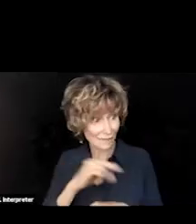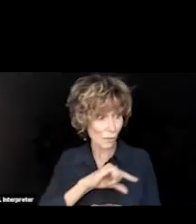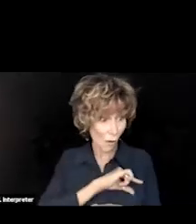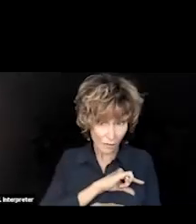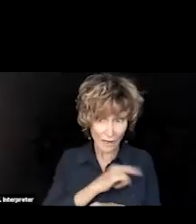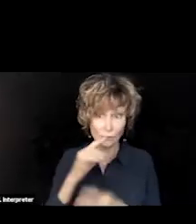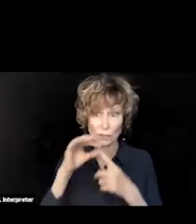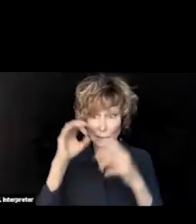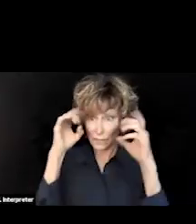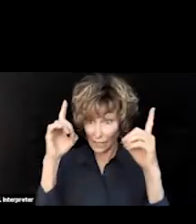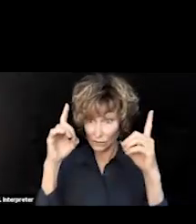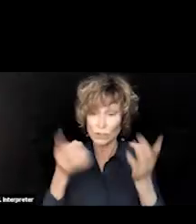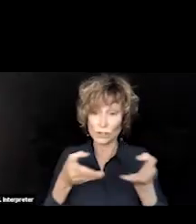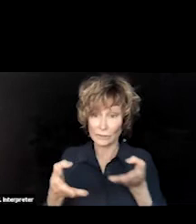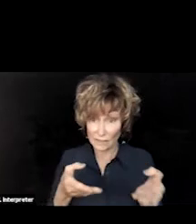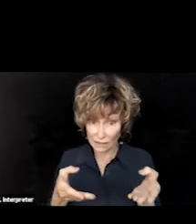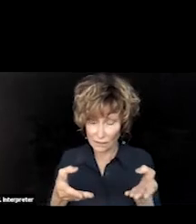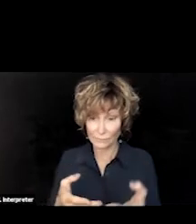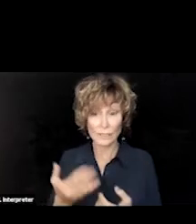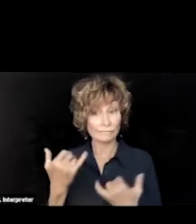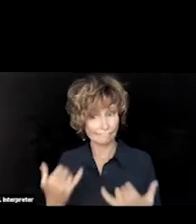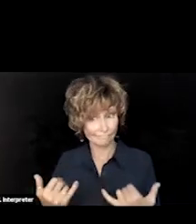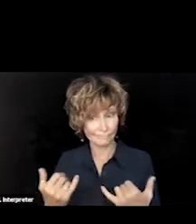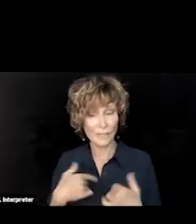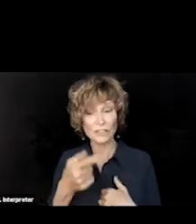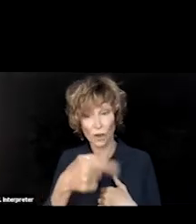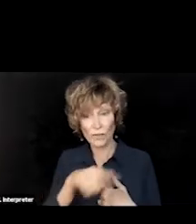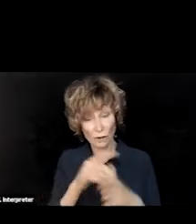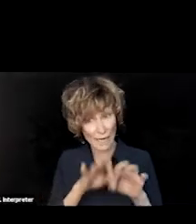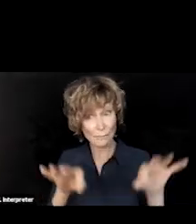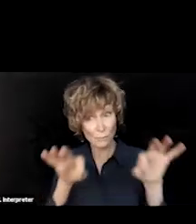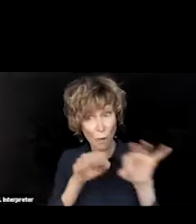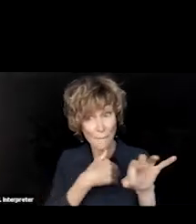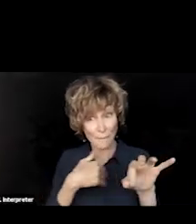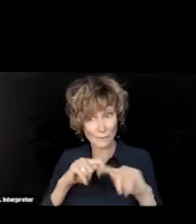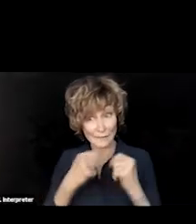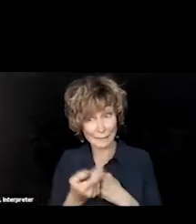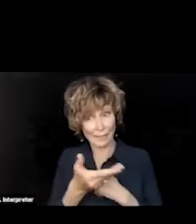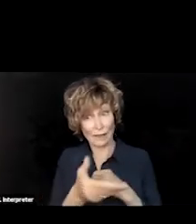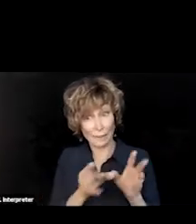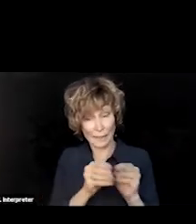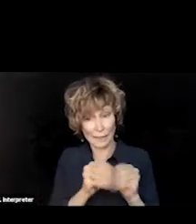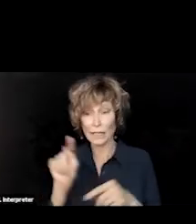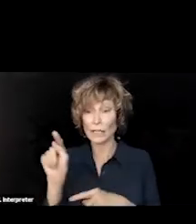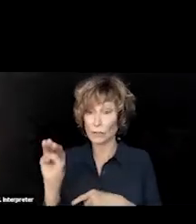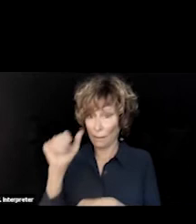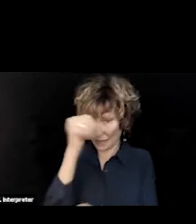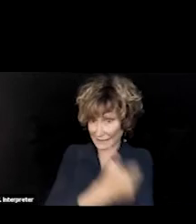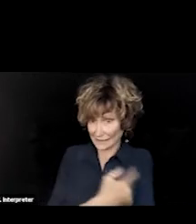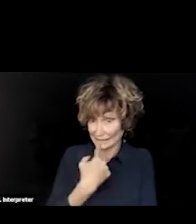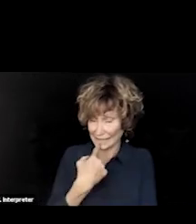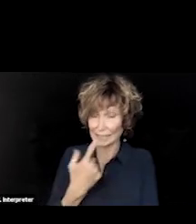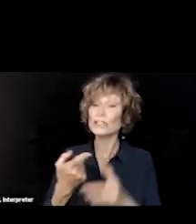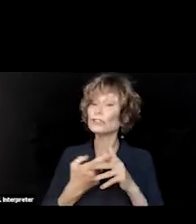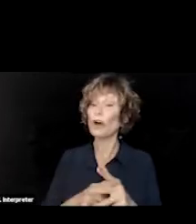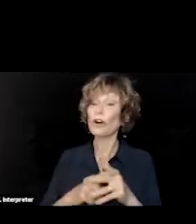for special education service. So they were pretty important members of the team. Tom said, "Let's get